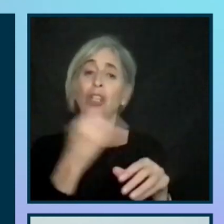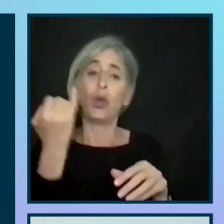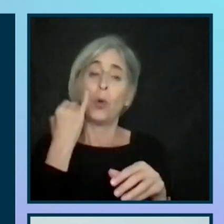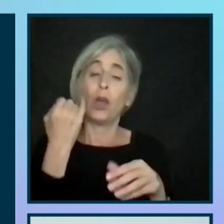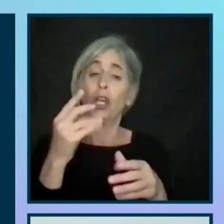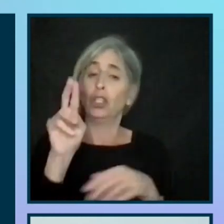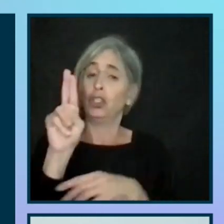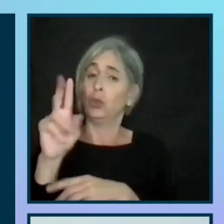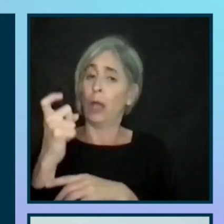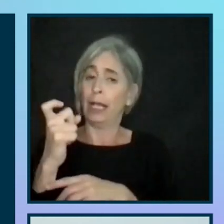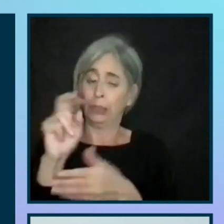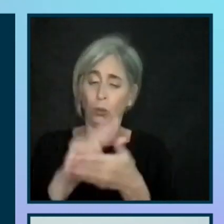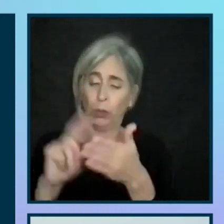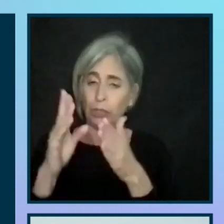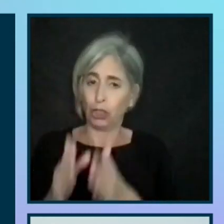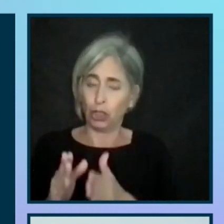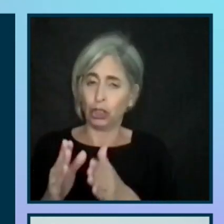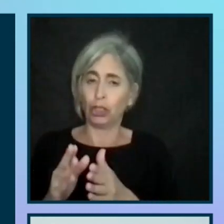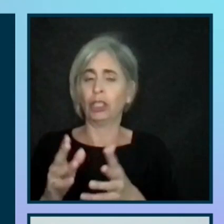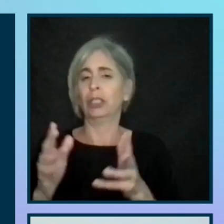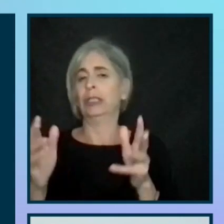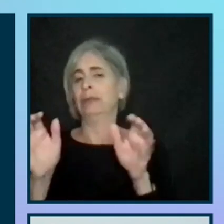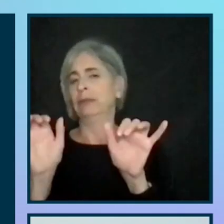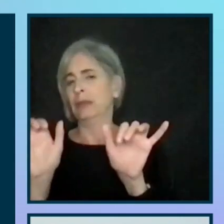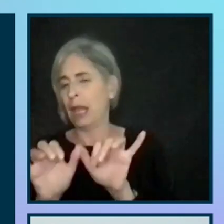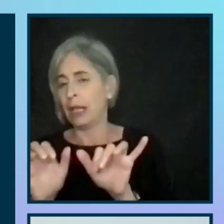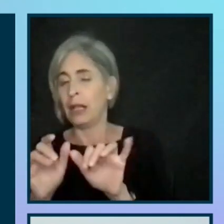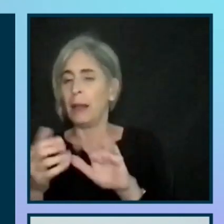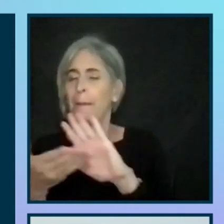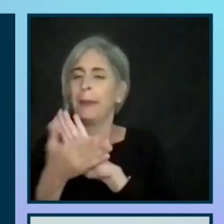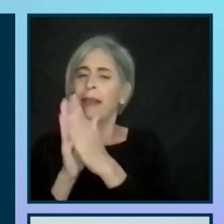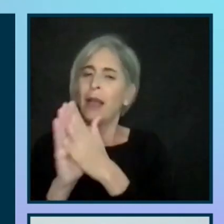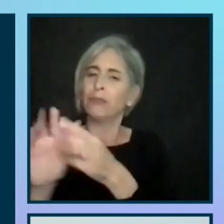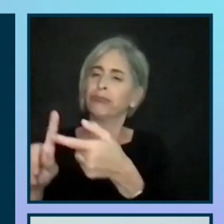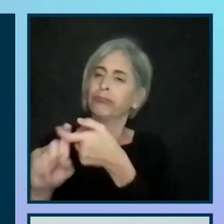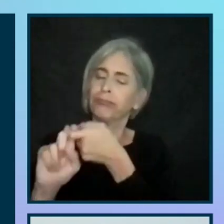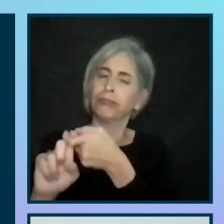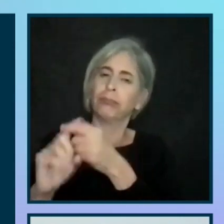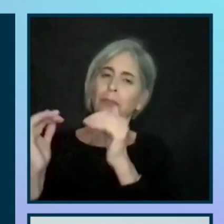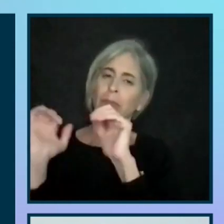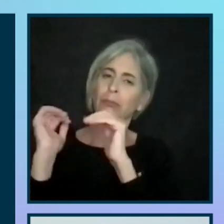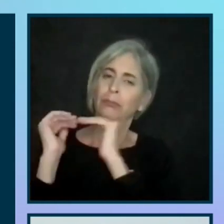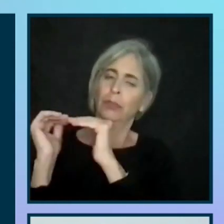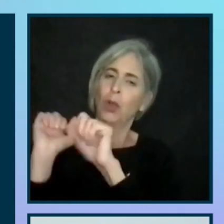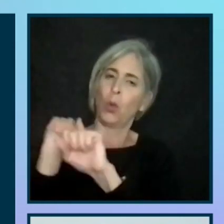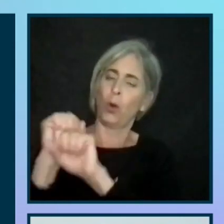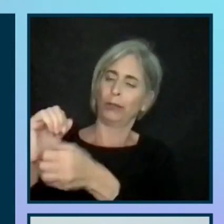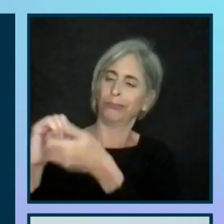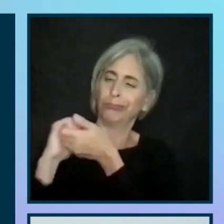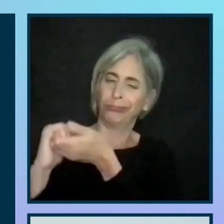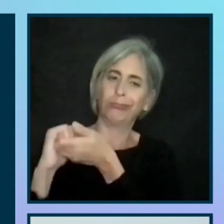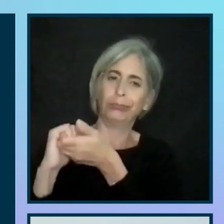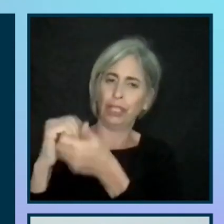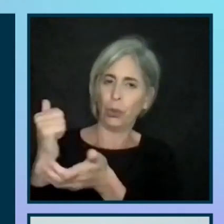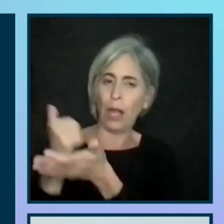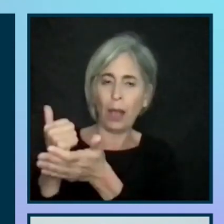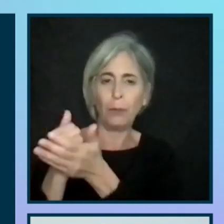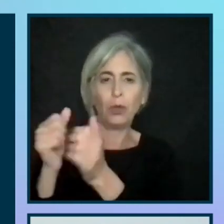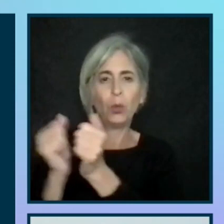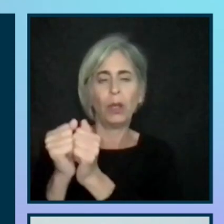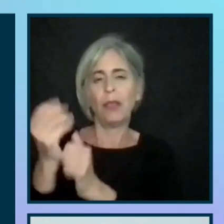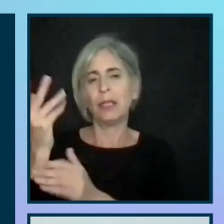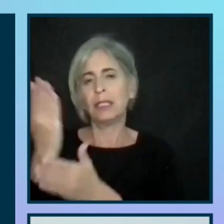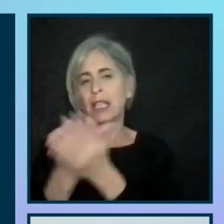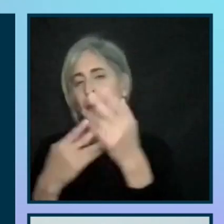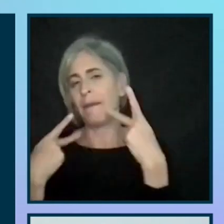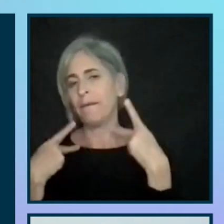a designer, or a data scientist, making your ally, have them behind the scenes to help you with some technical aspects that you might